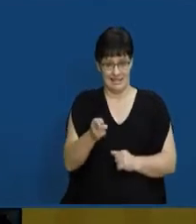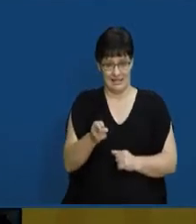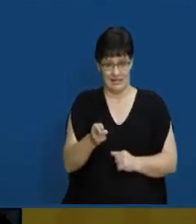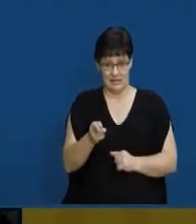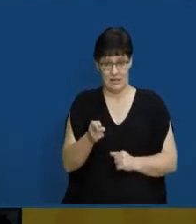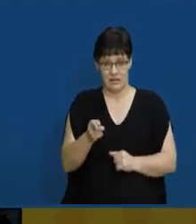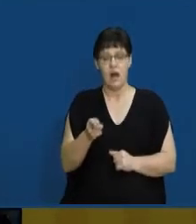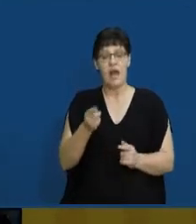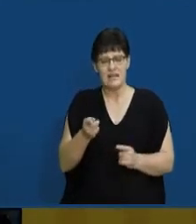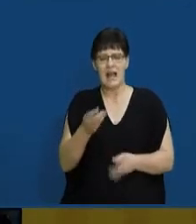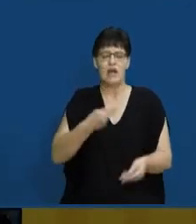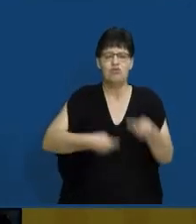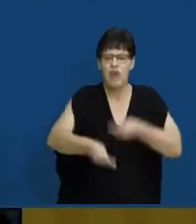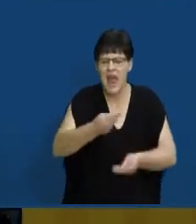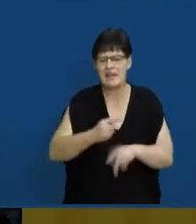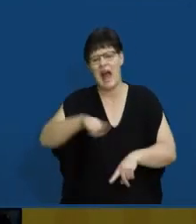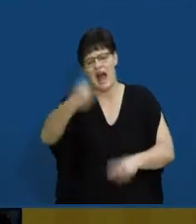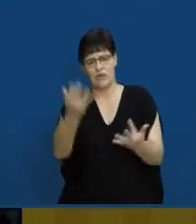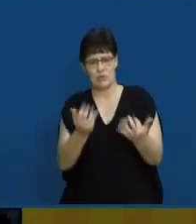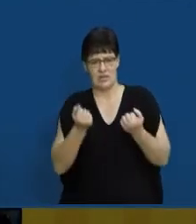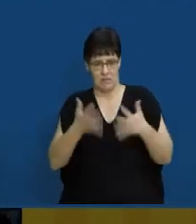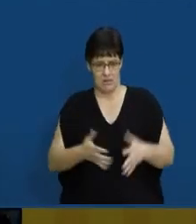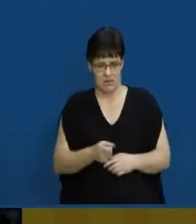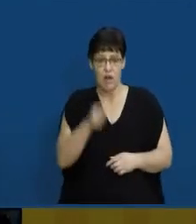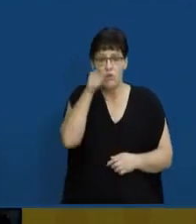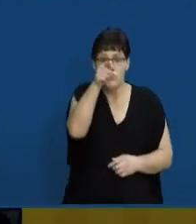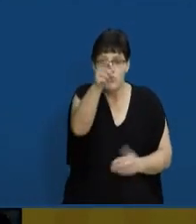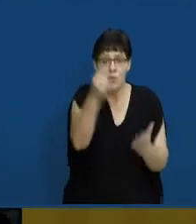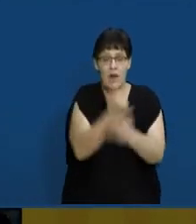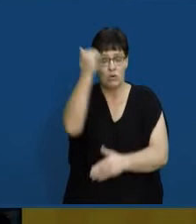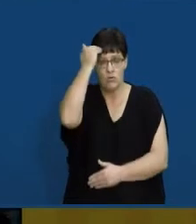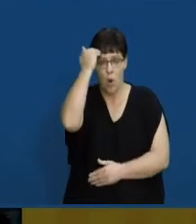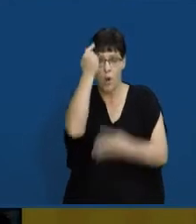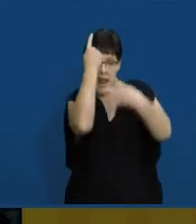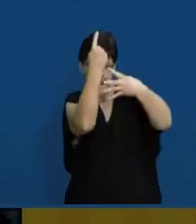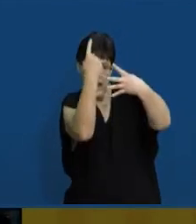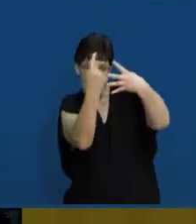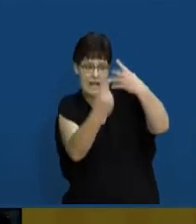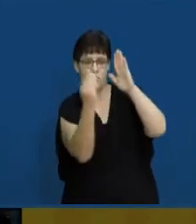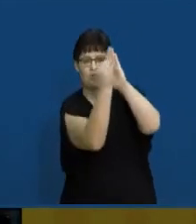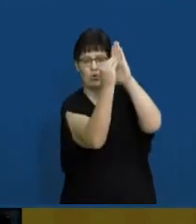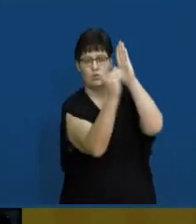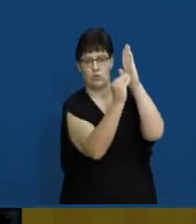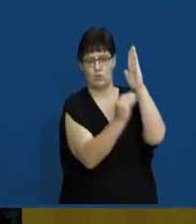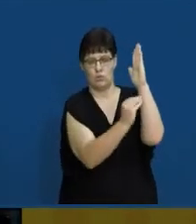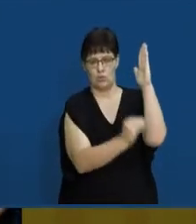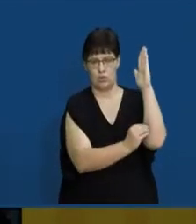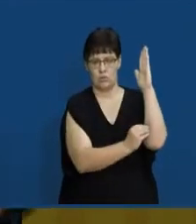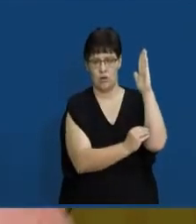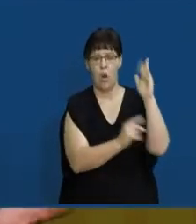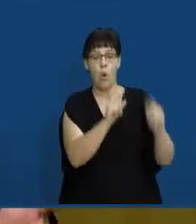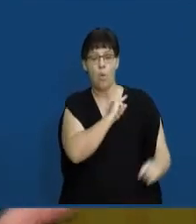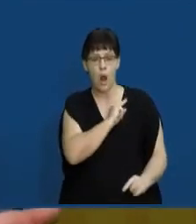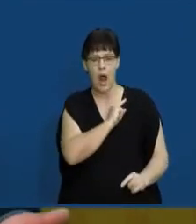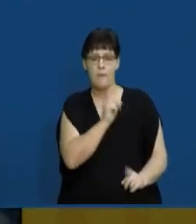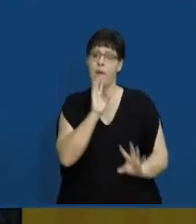goes into trade and other receivables. You need to know each of those notes because you're not sure which note will be